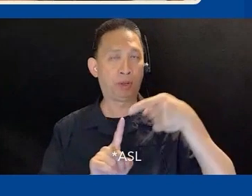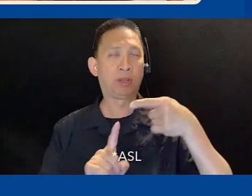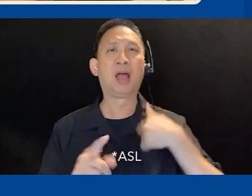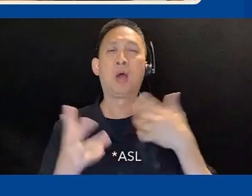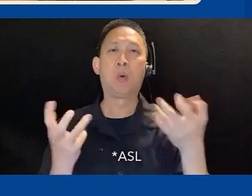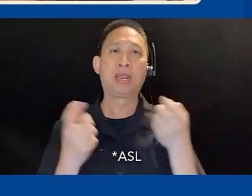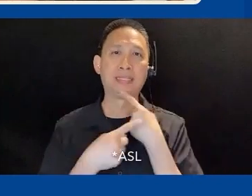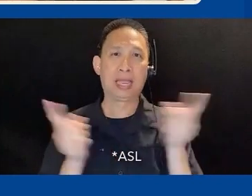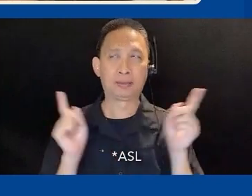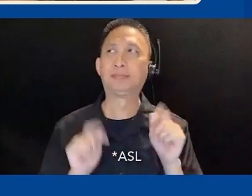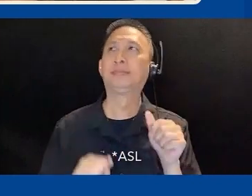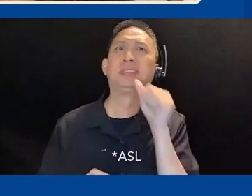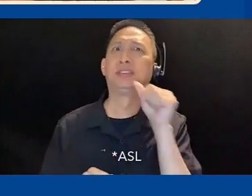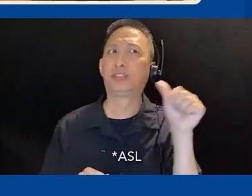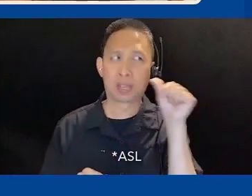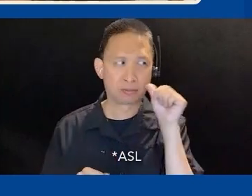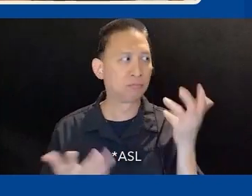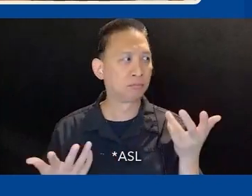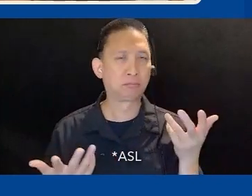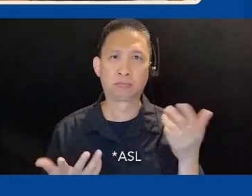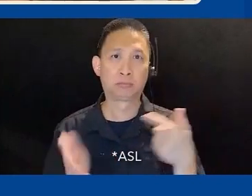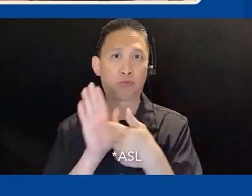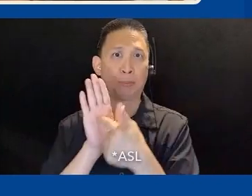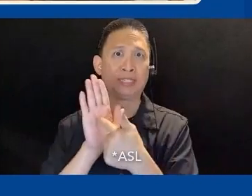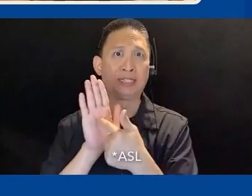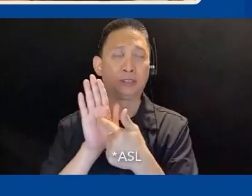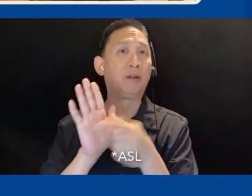big responsibility, you know, that we're taking on.